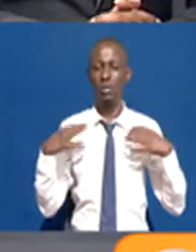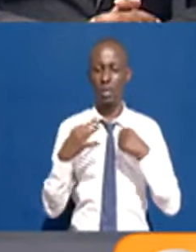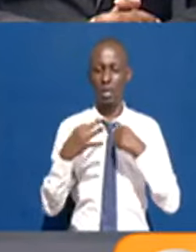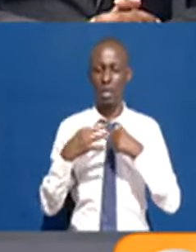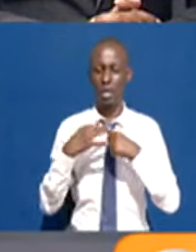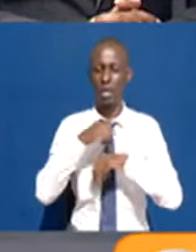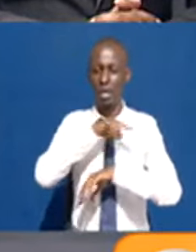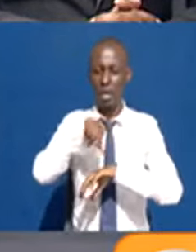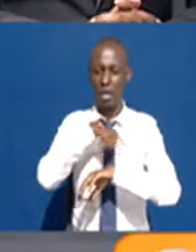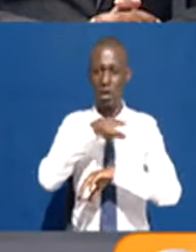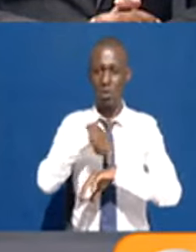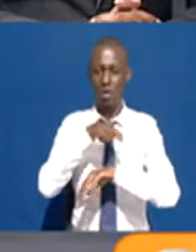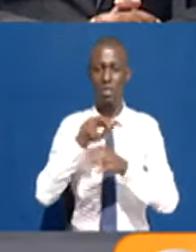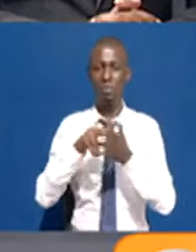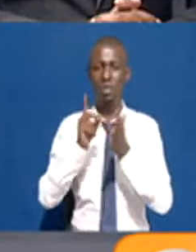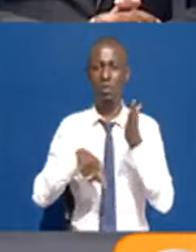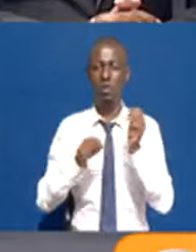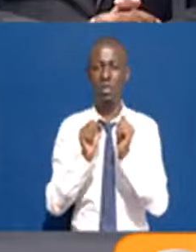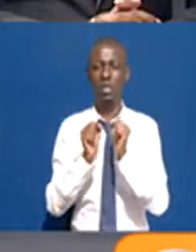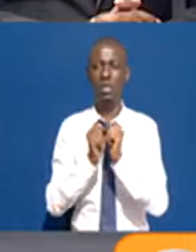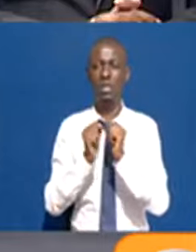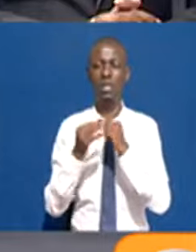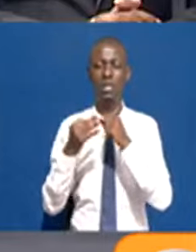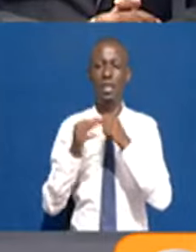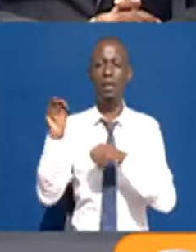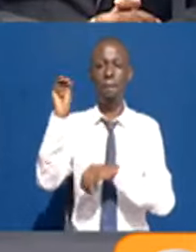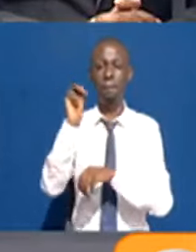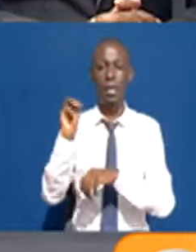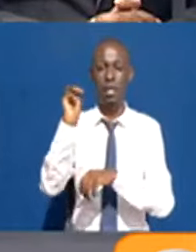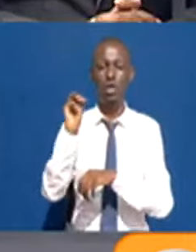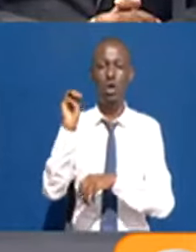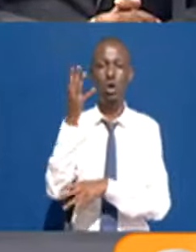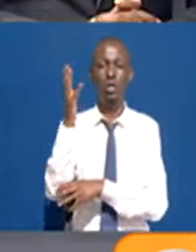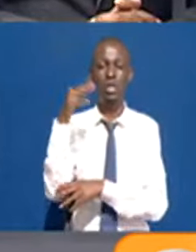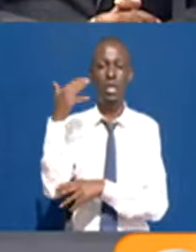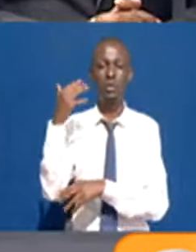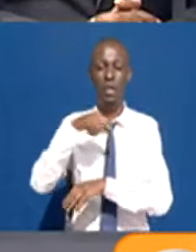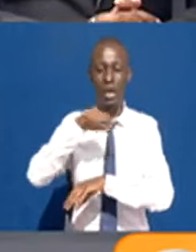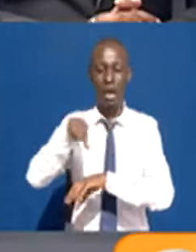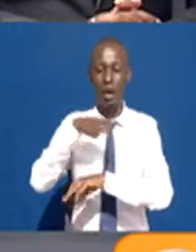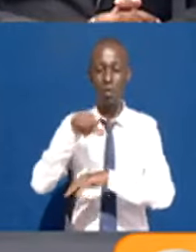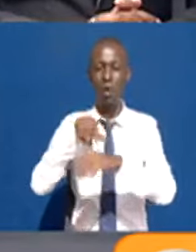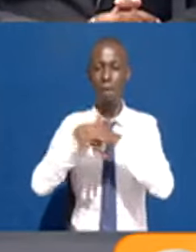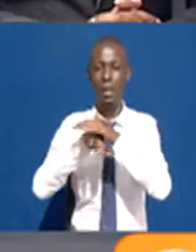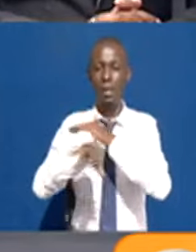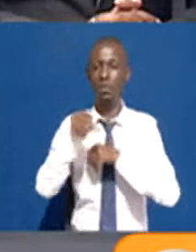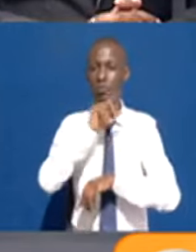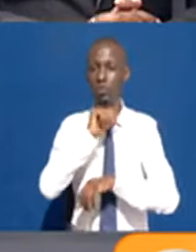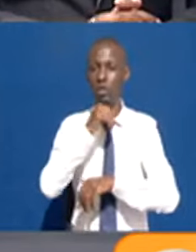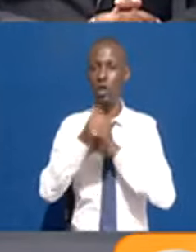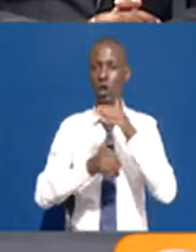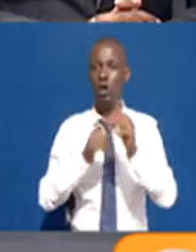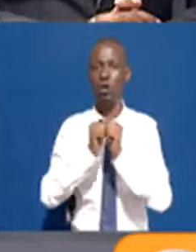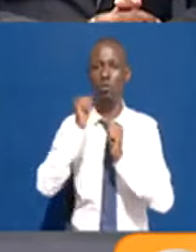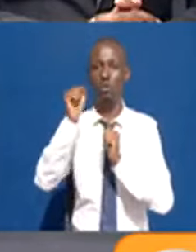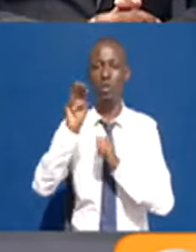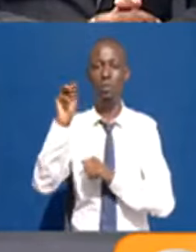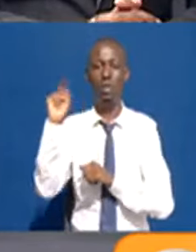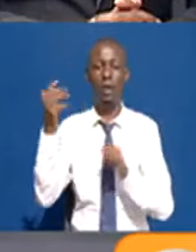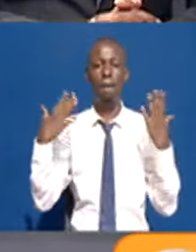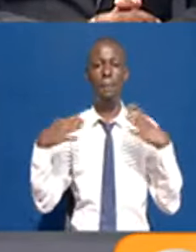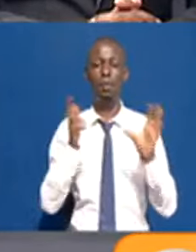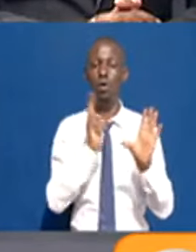least 18 million trees were planted every hour, and all of the 50 million Kenyans participated